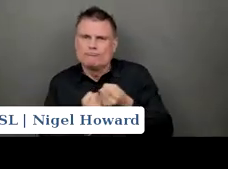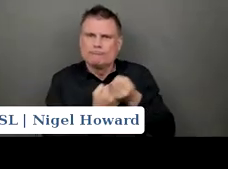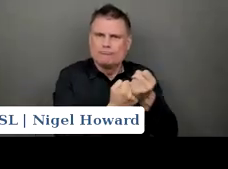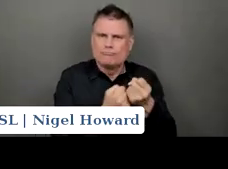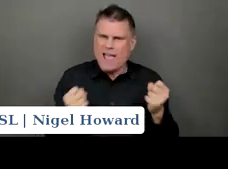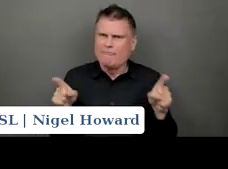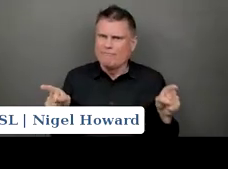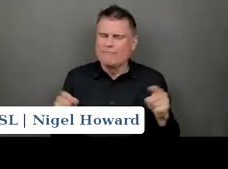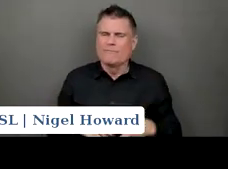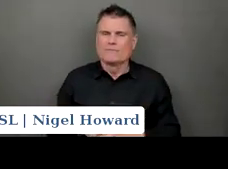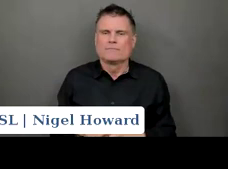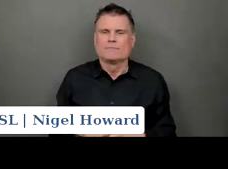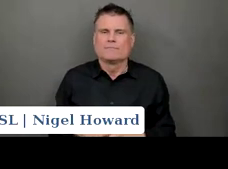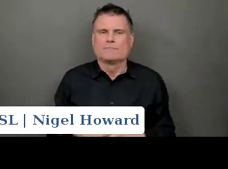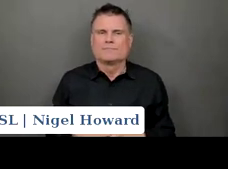please.